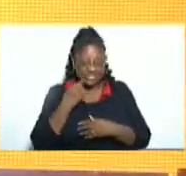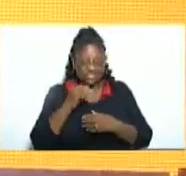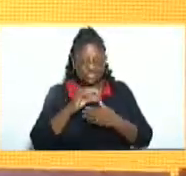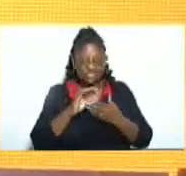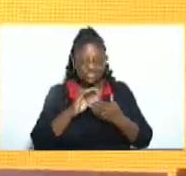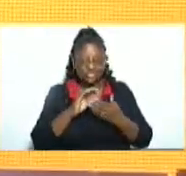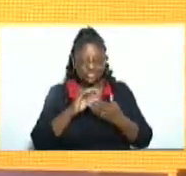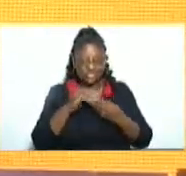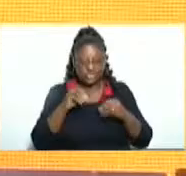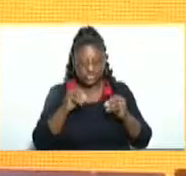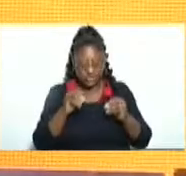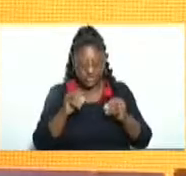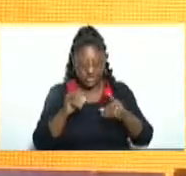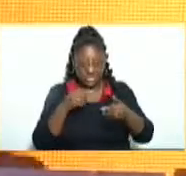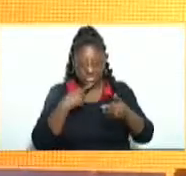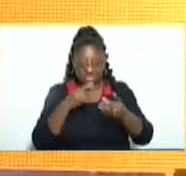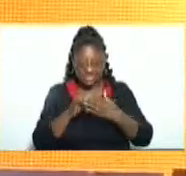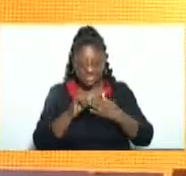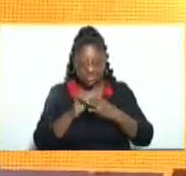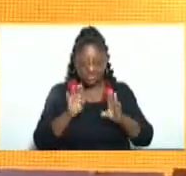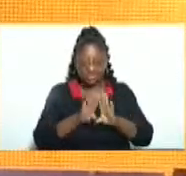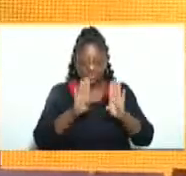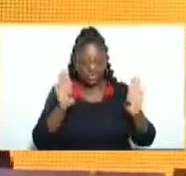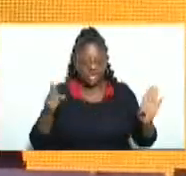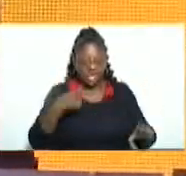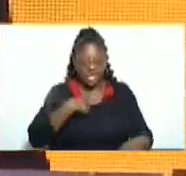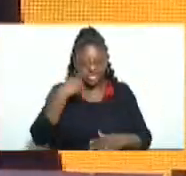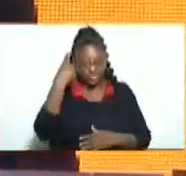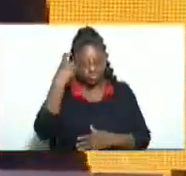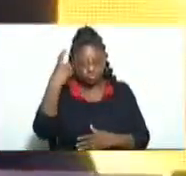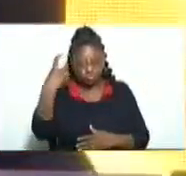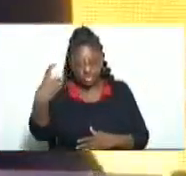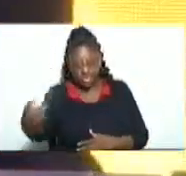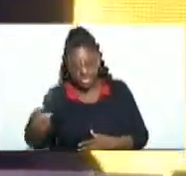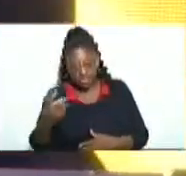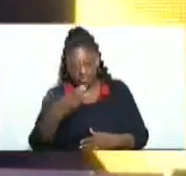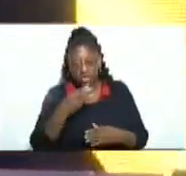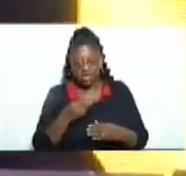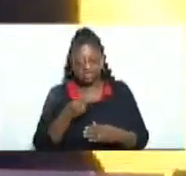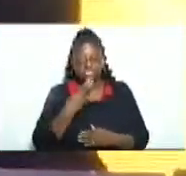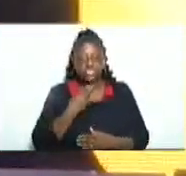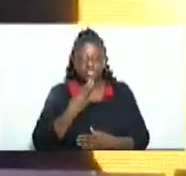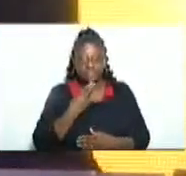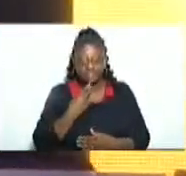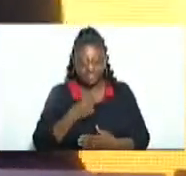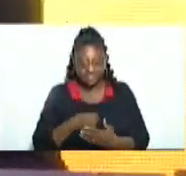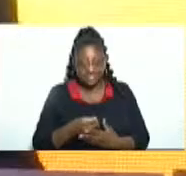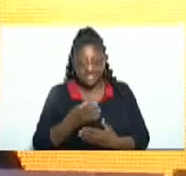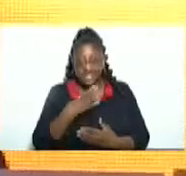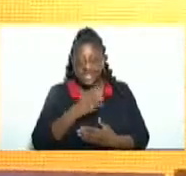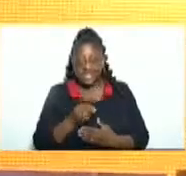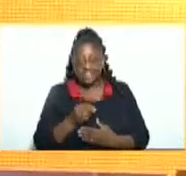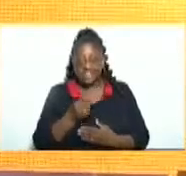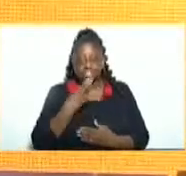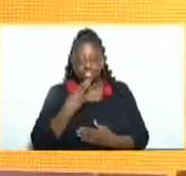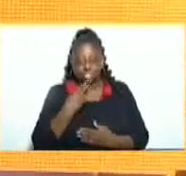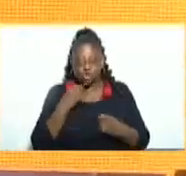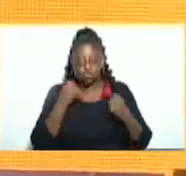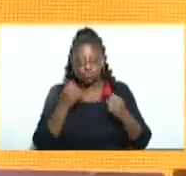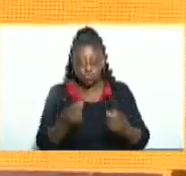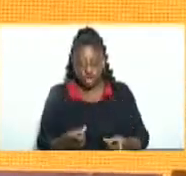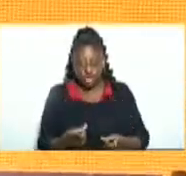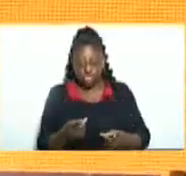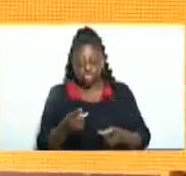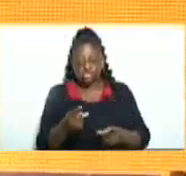Street, as we open I Dream of Sugar and the Sugar Rush launch, we're